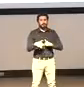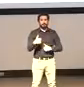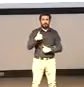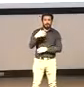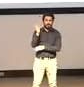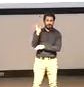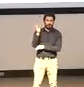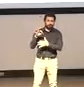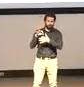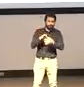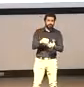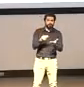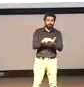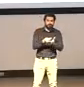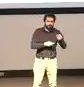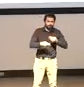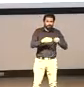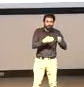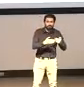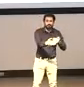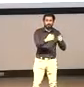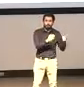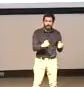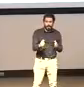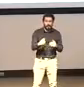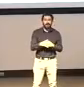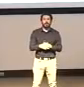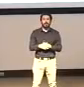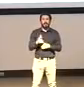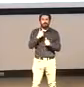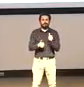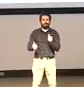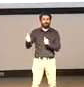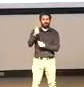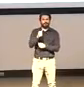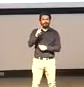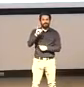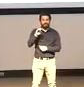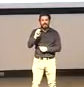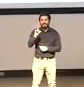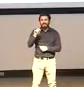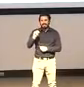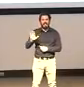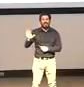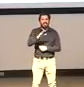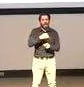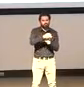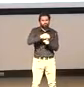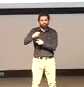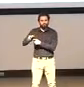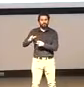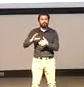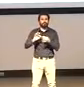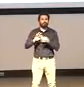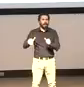on the Economic Recovery Plan and from the Executive Vice Deans with updates in their respective areas. If you do